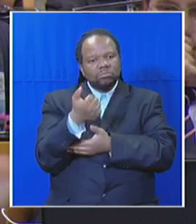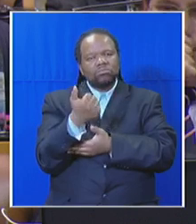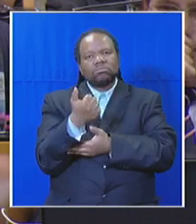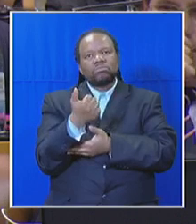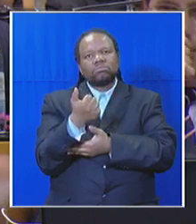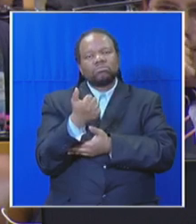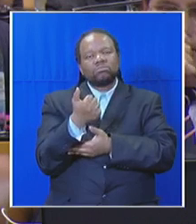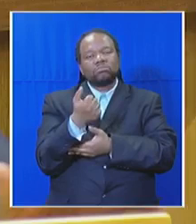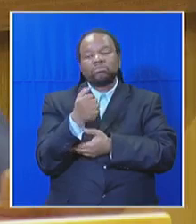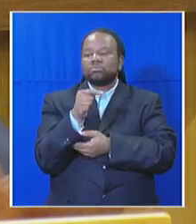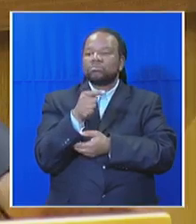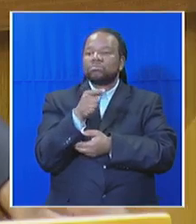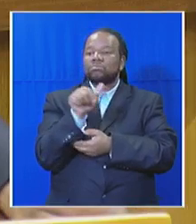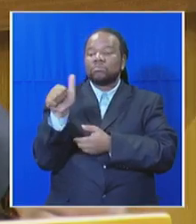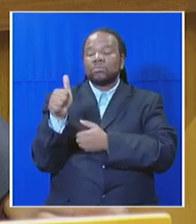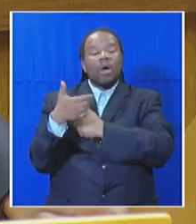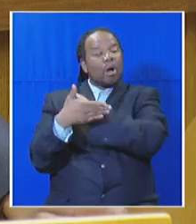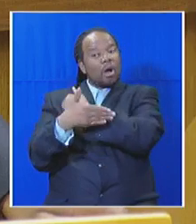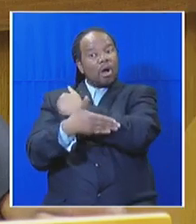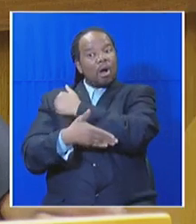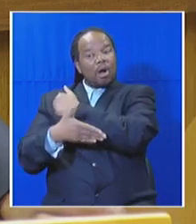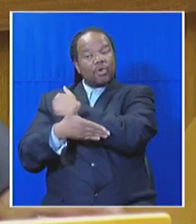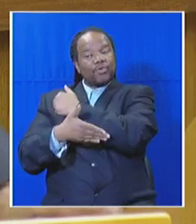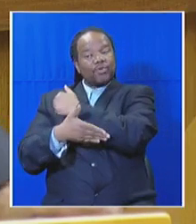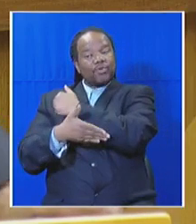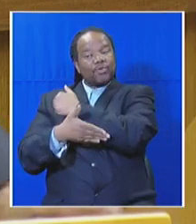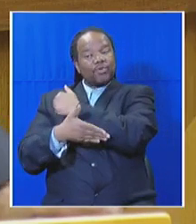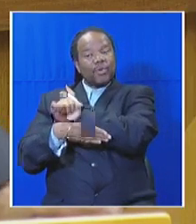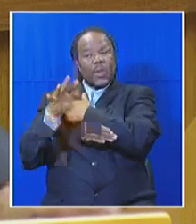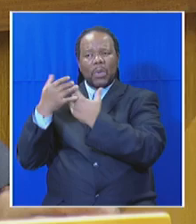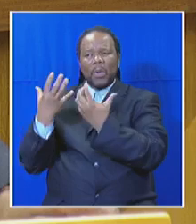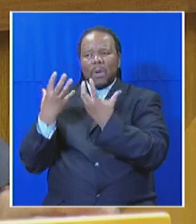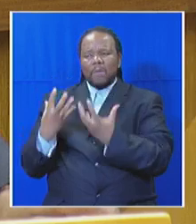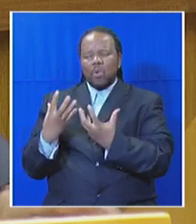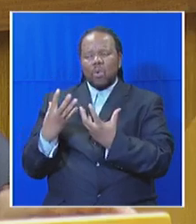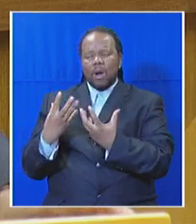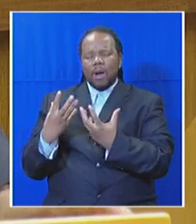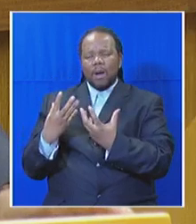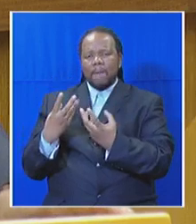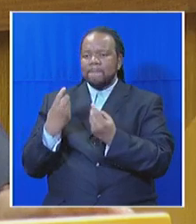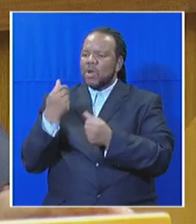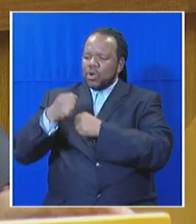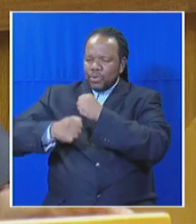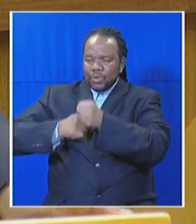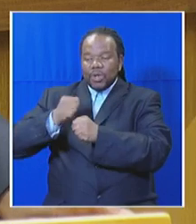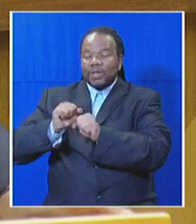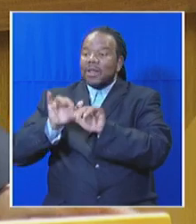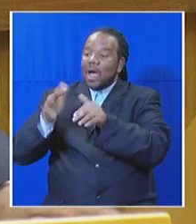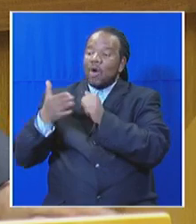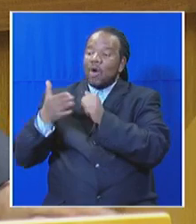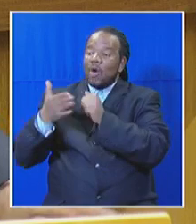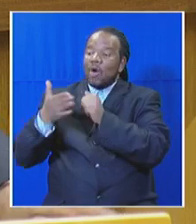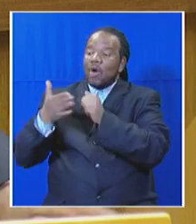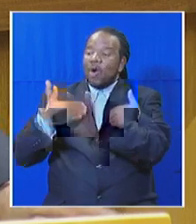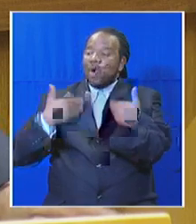But countries that have been disadvantaged for years are more happier. That is the reason